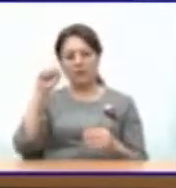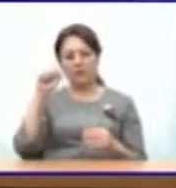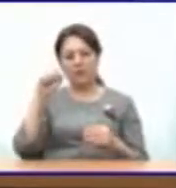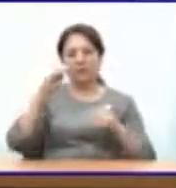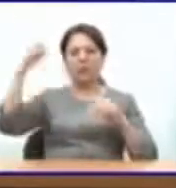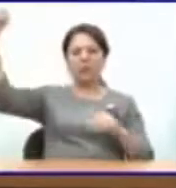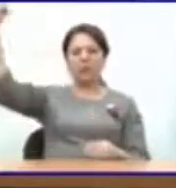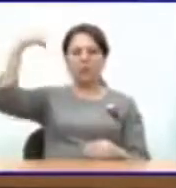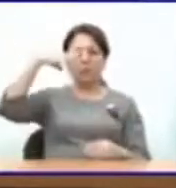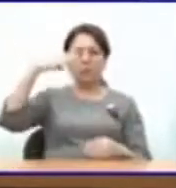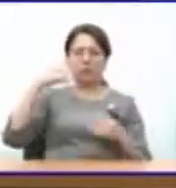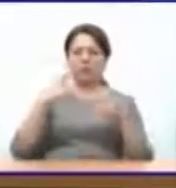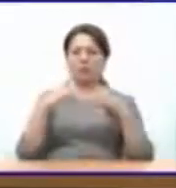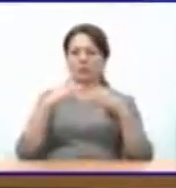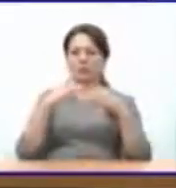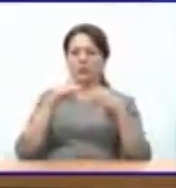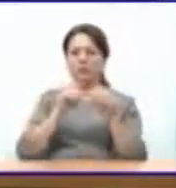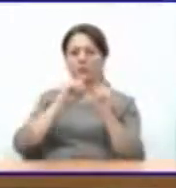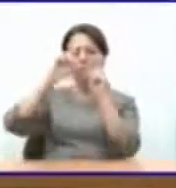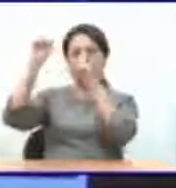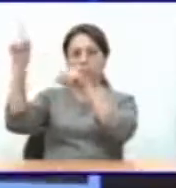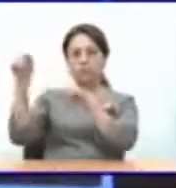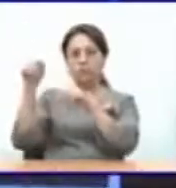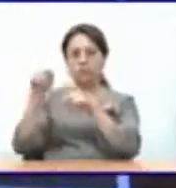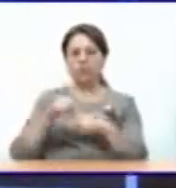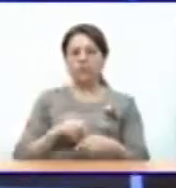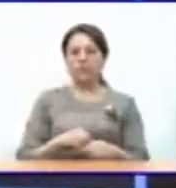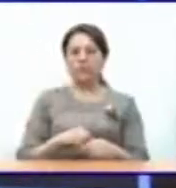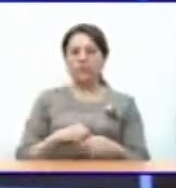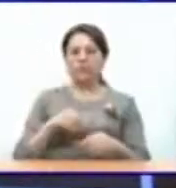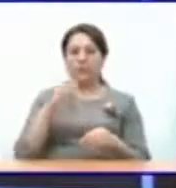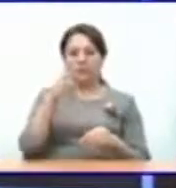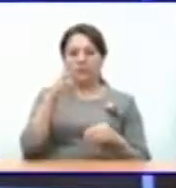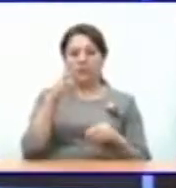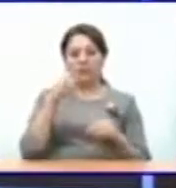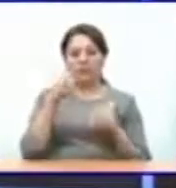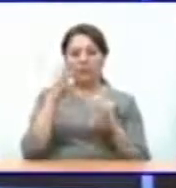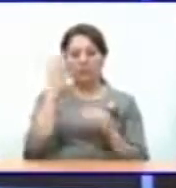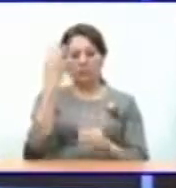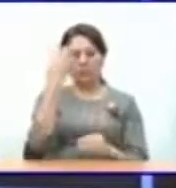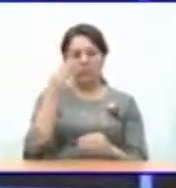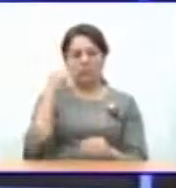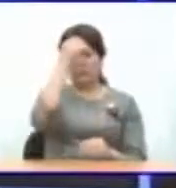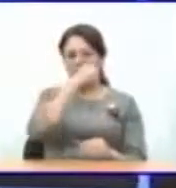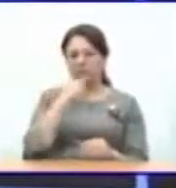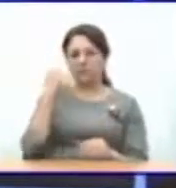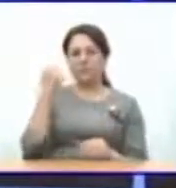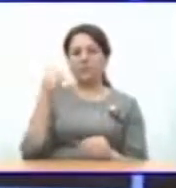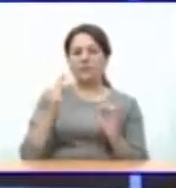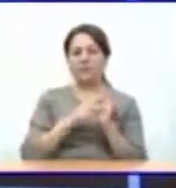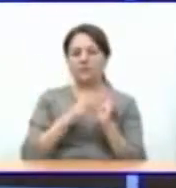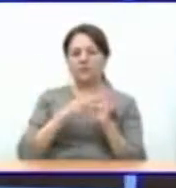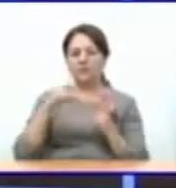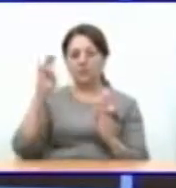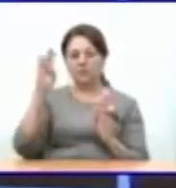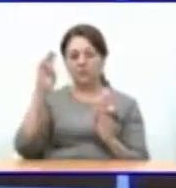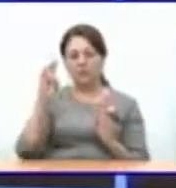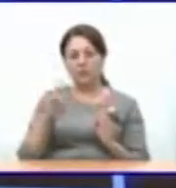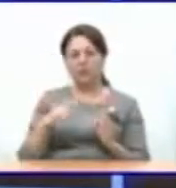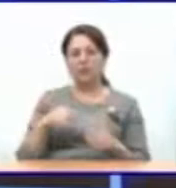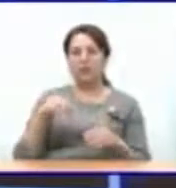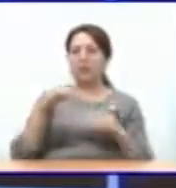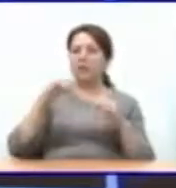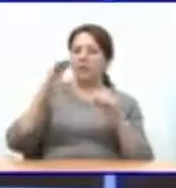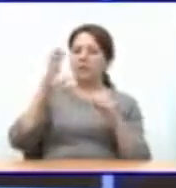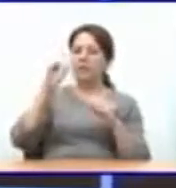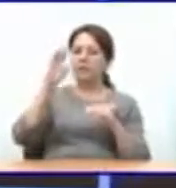deb nomlanadi. Matinga diqqat qiling. 2004-yil 8-iyun kuni quyosh diski bo'ylab o'tayotgan Venera